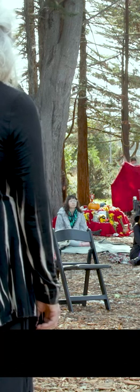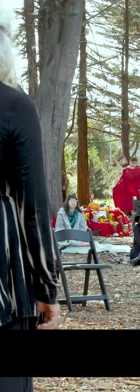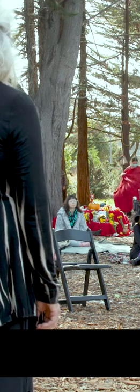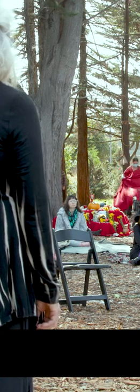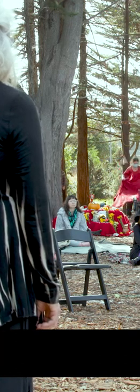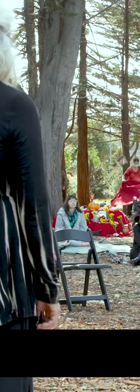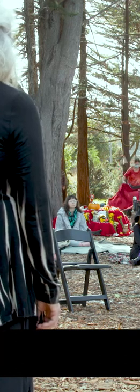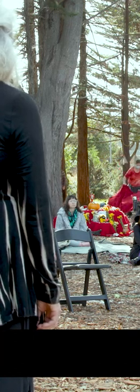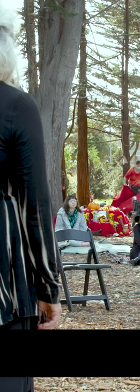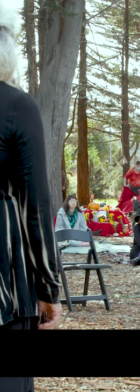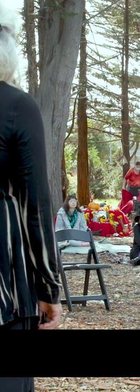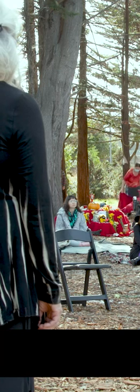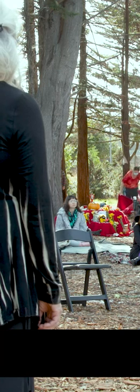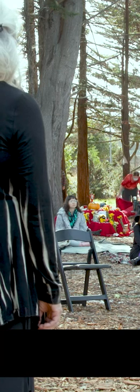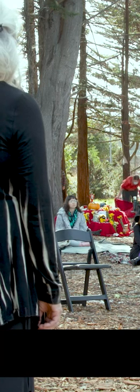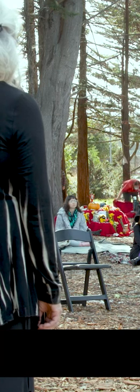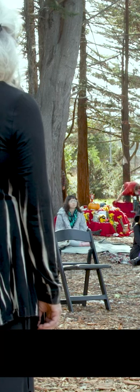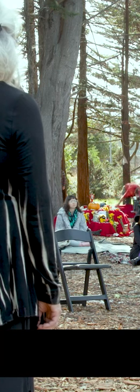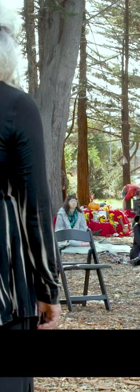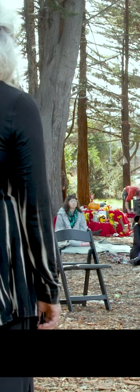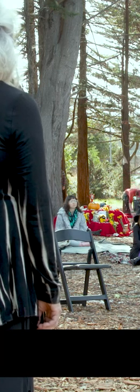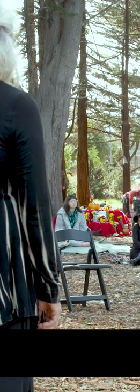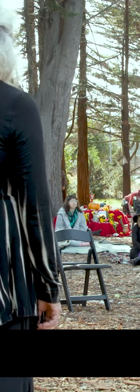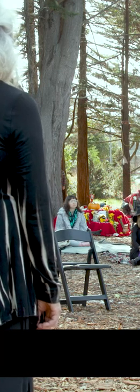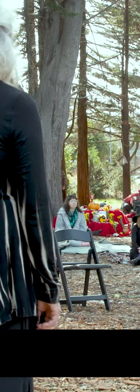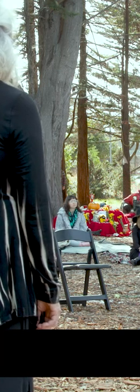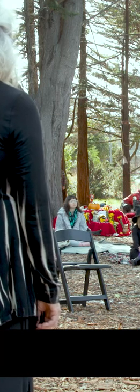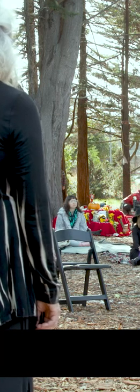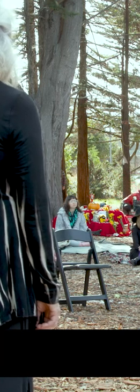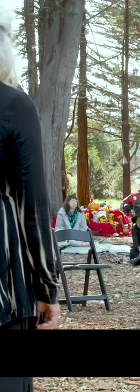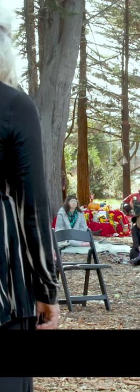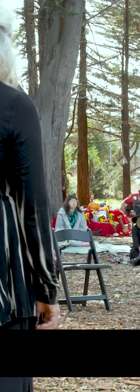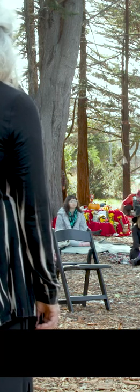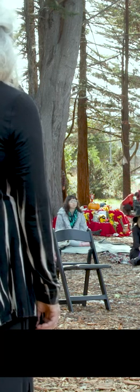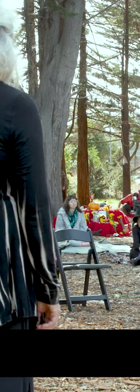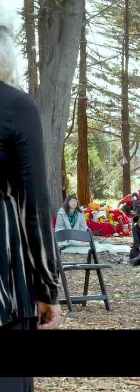Mansfield, Linda Fox, Liz Height,